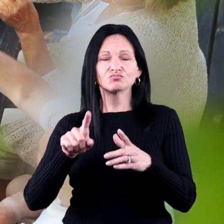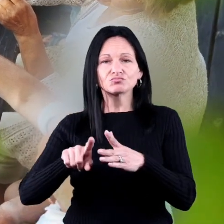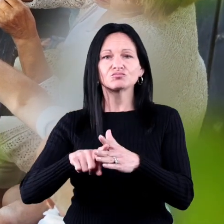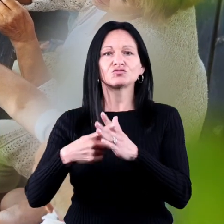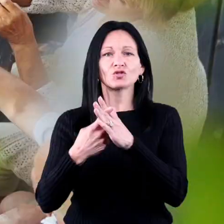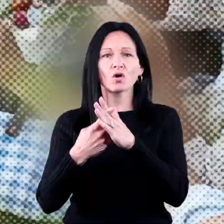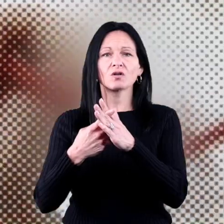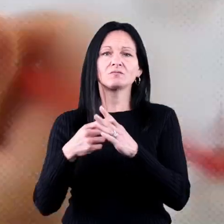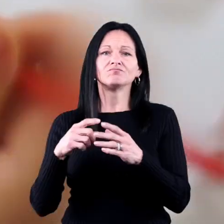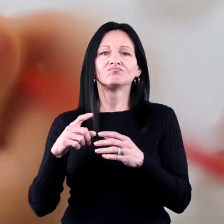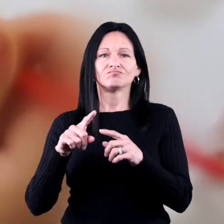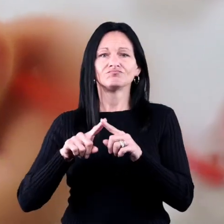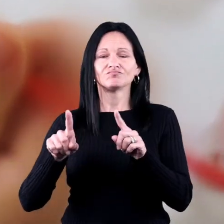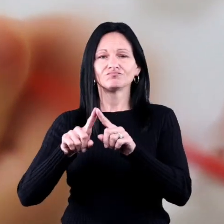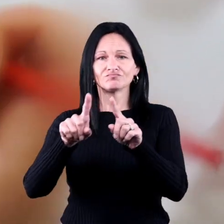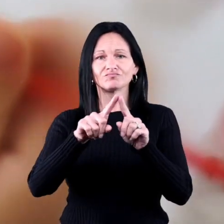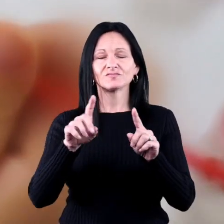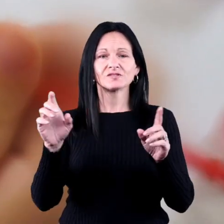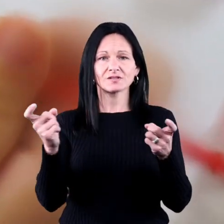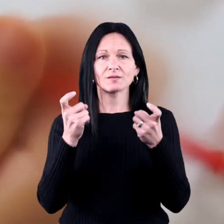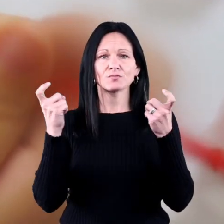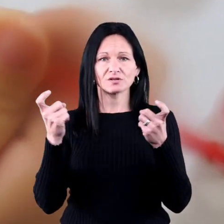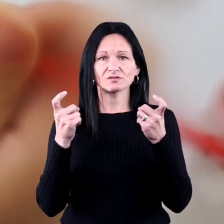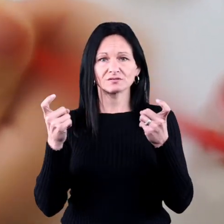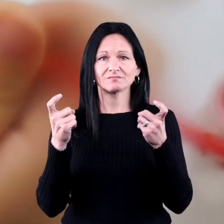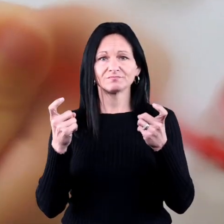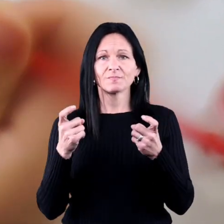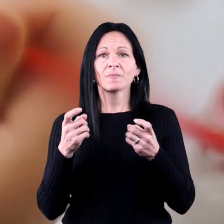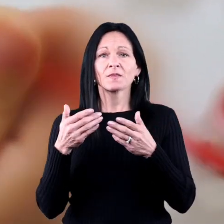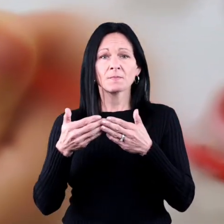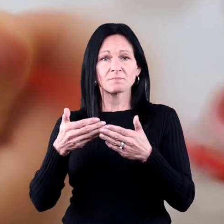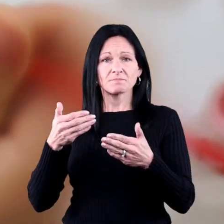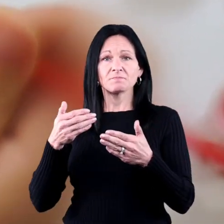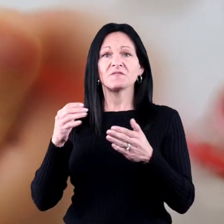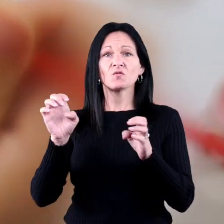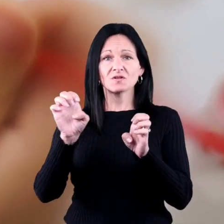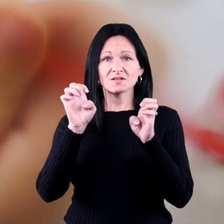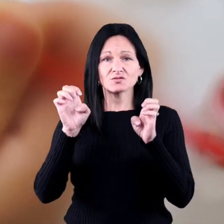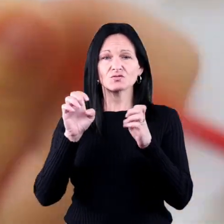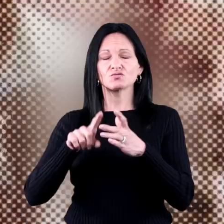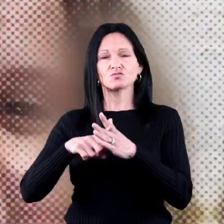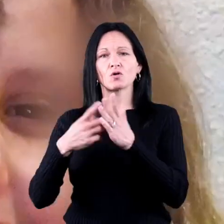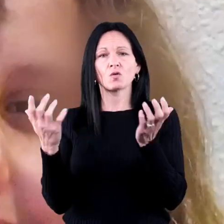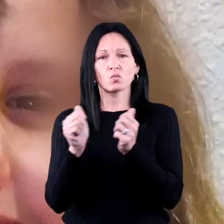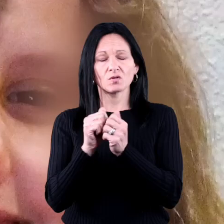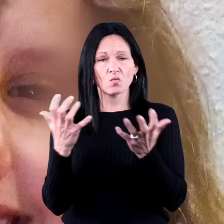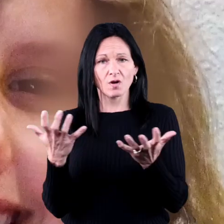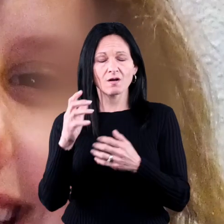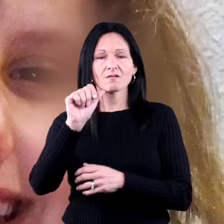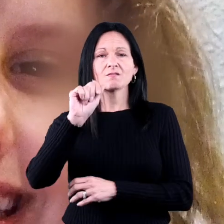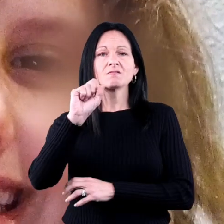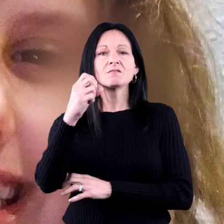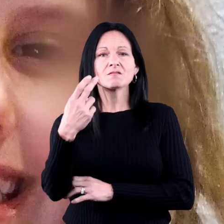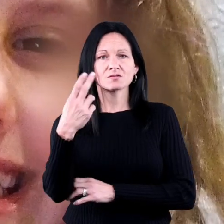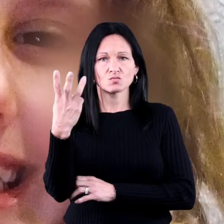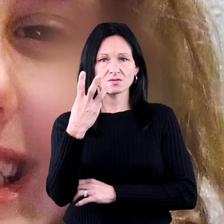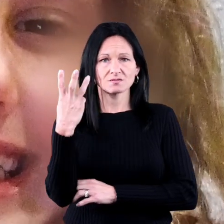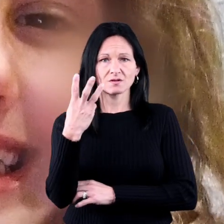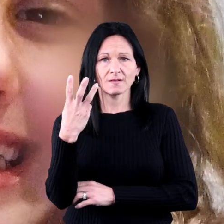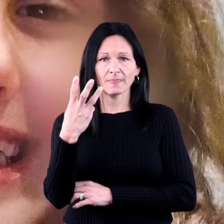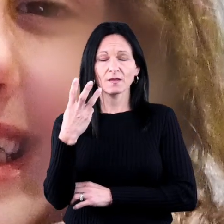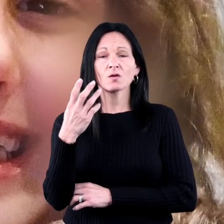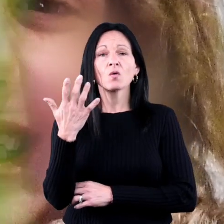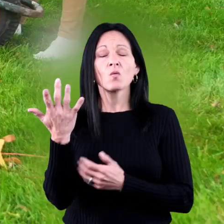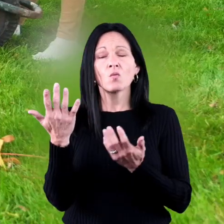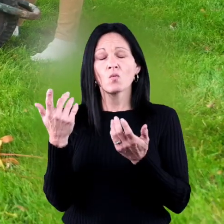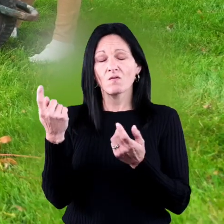Easter Sunday is the peak to a series of celebrations recognized way before Easter, beginning with Ash Wednesday.